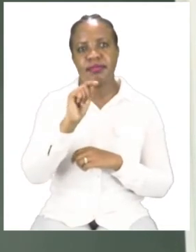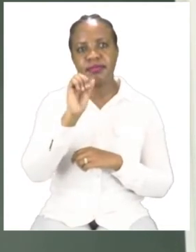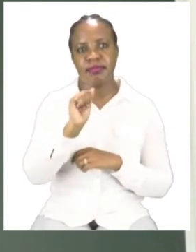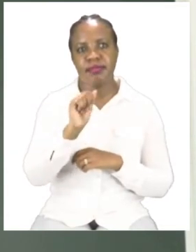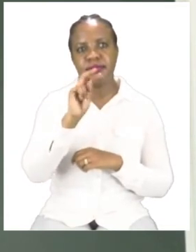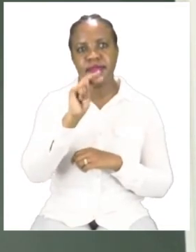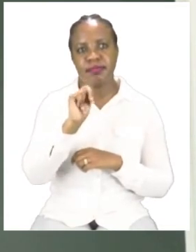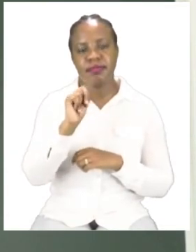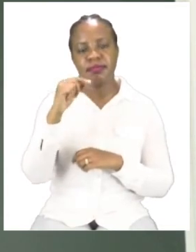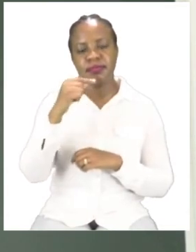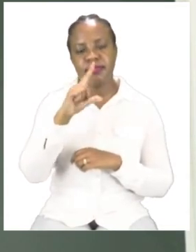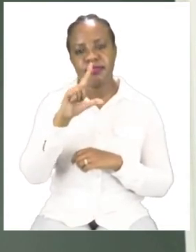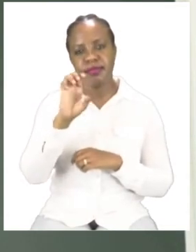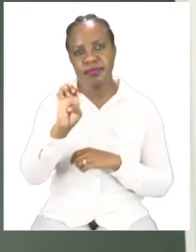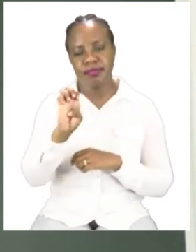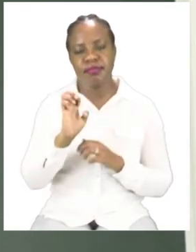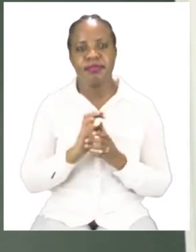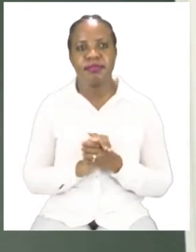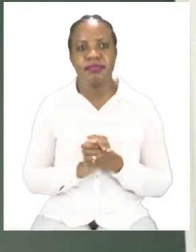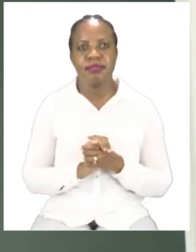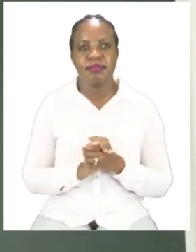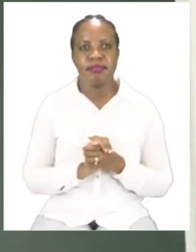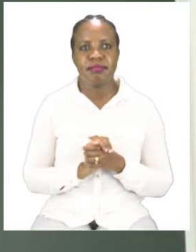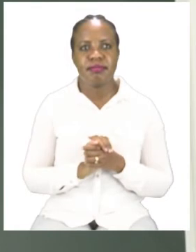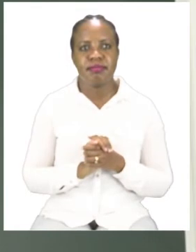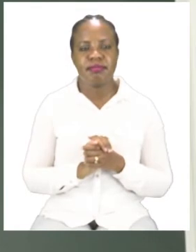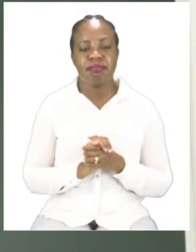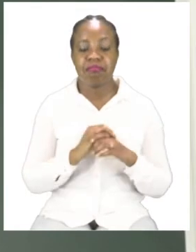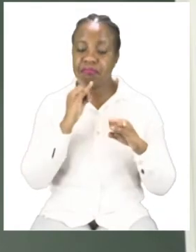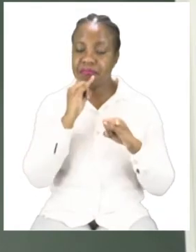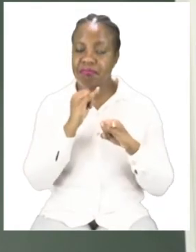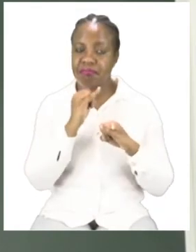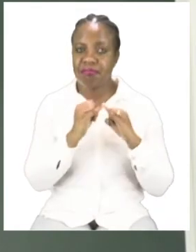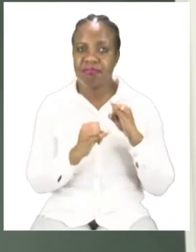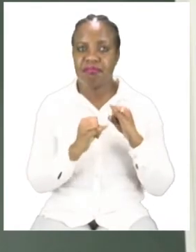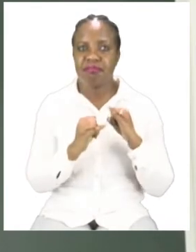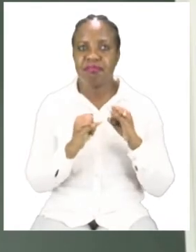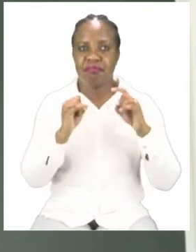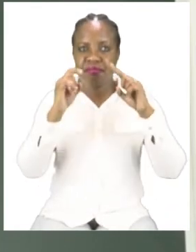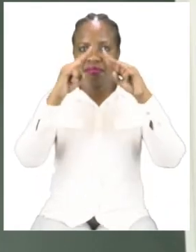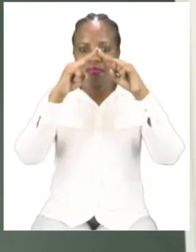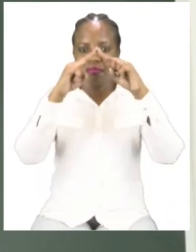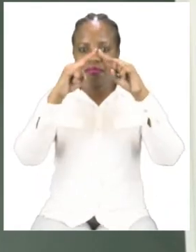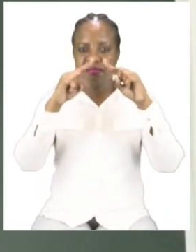Rectangle. Good job. The last shape that I'm holding is called